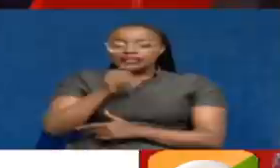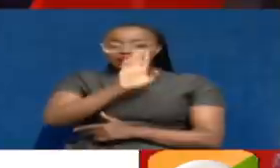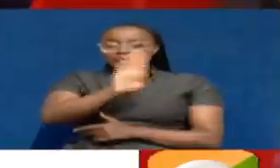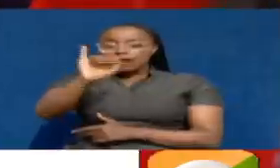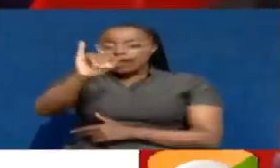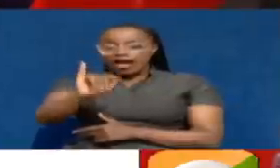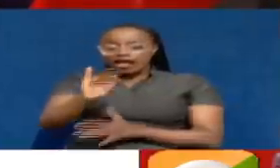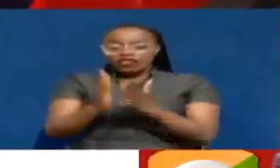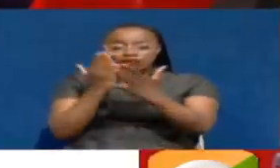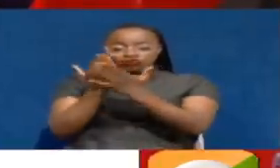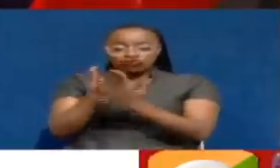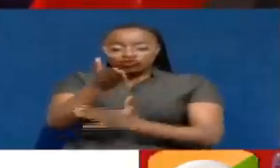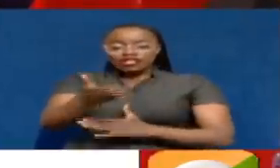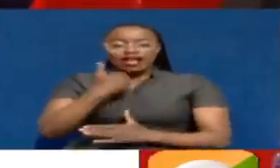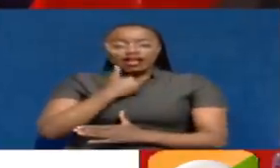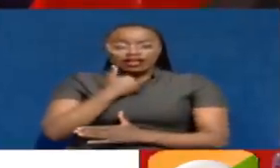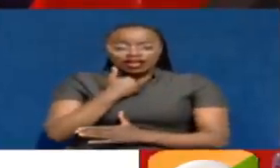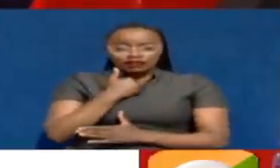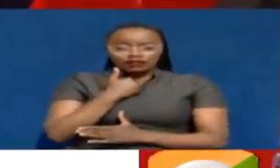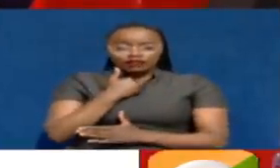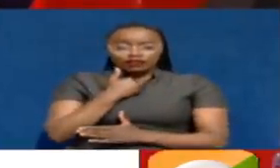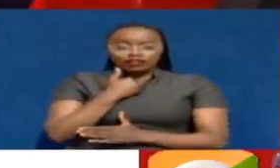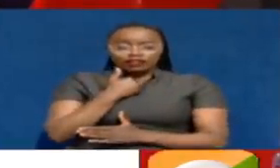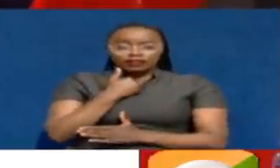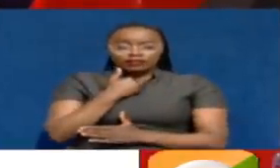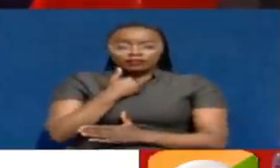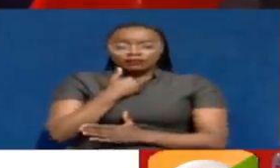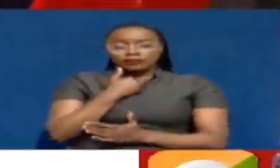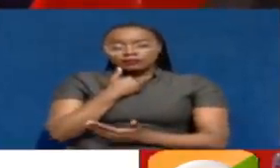BBI, there are proposals to